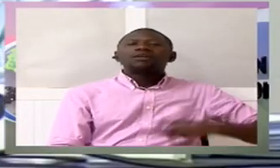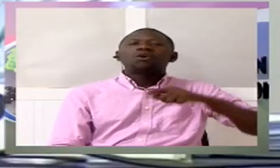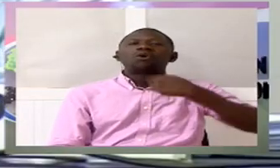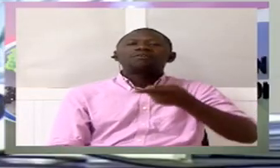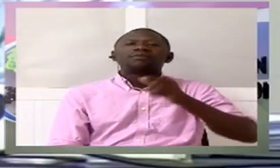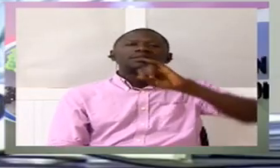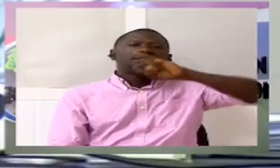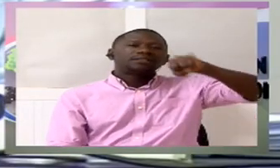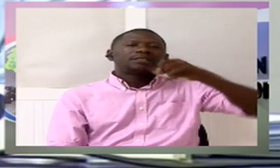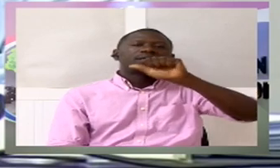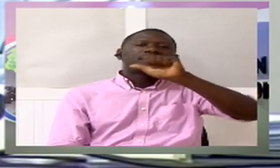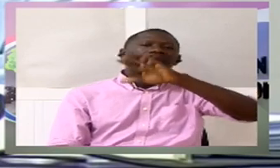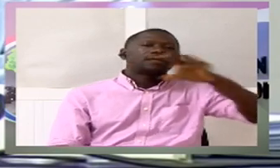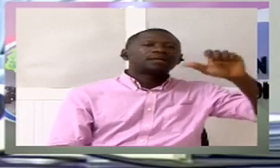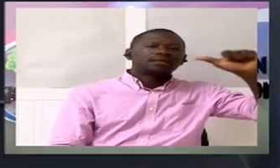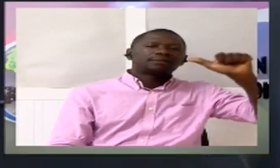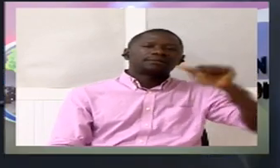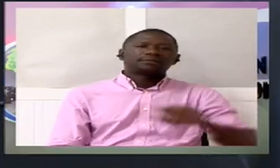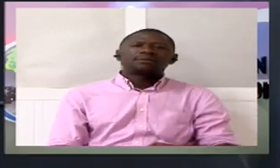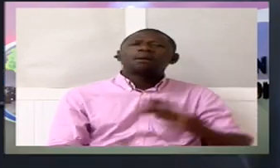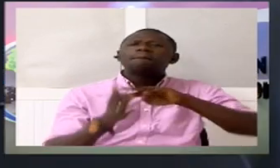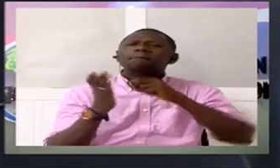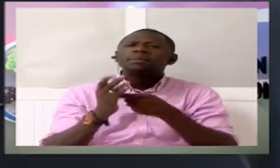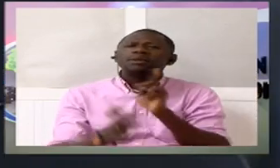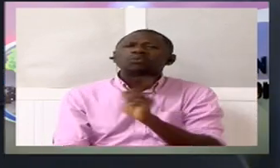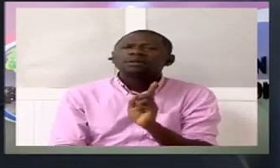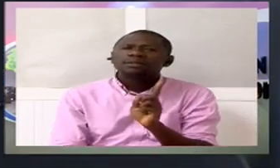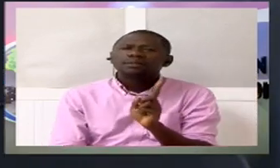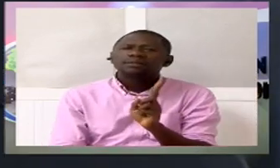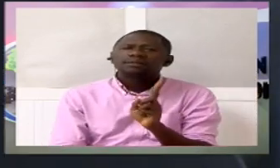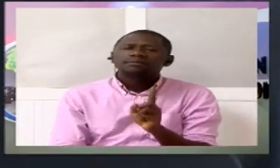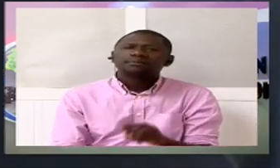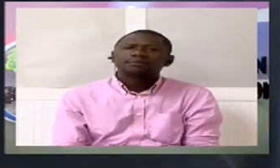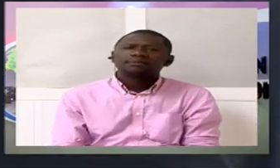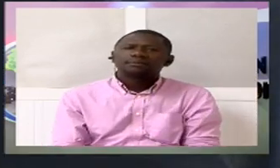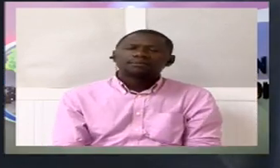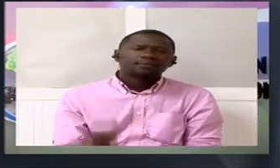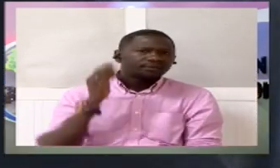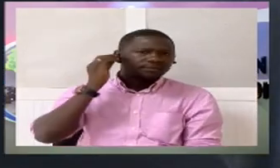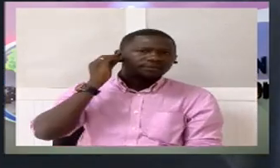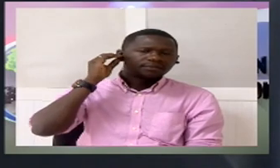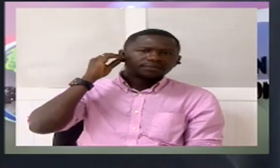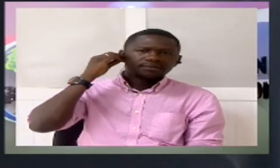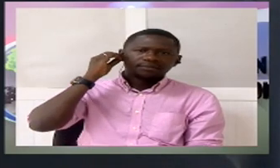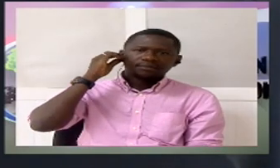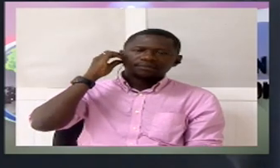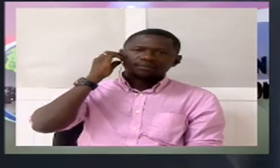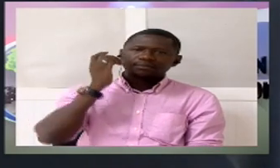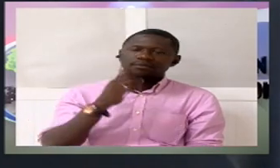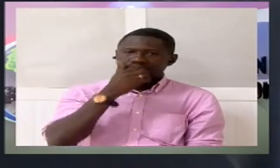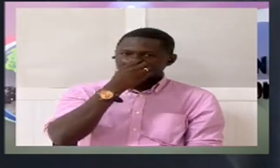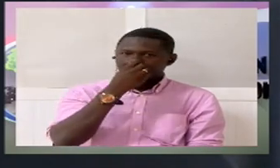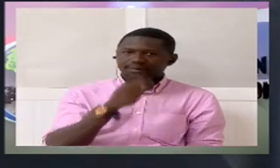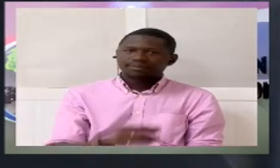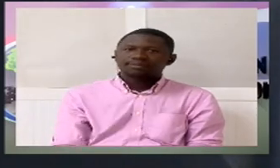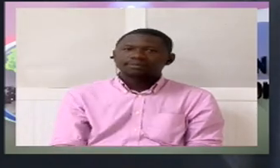What does Jara Mansa mean? Jara Mansa kuto mumunete. Mba ja kabo jara kata